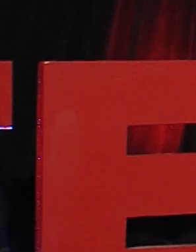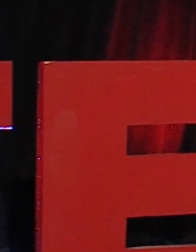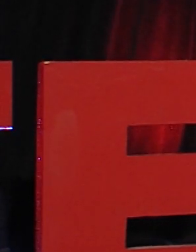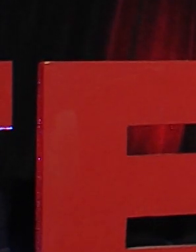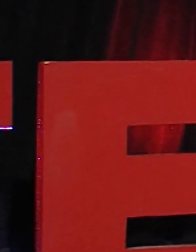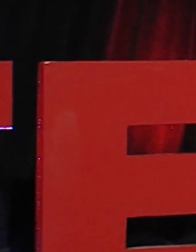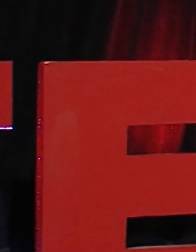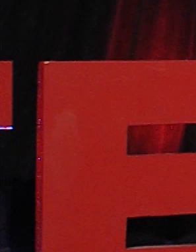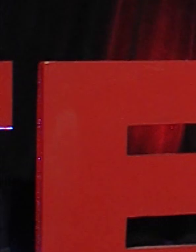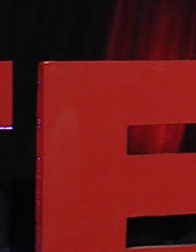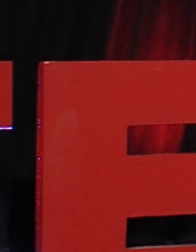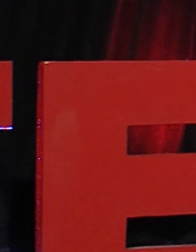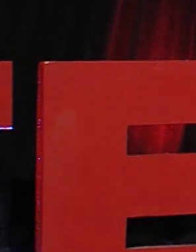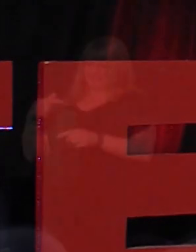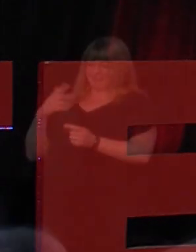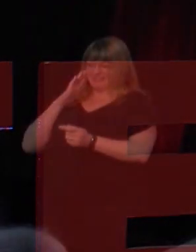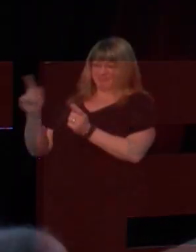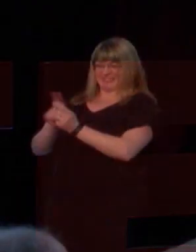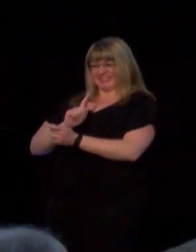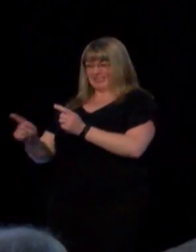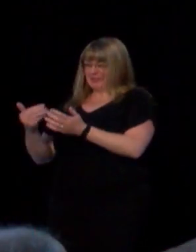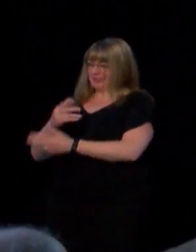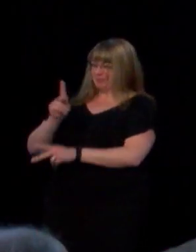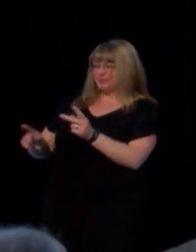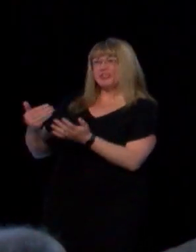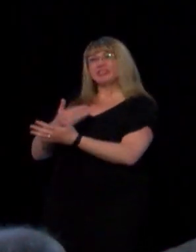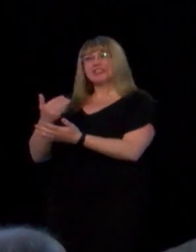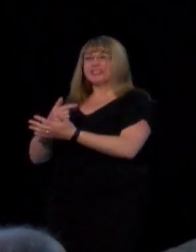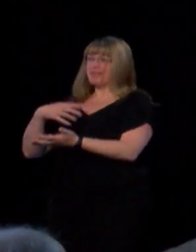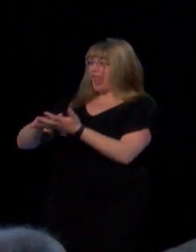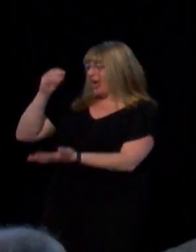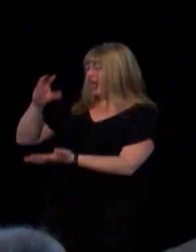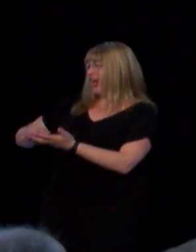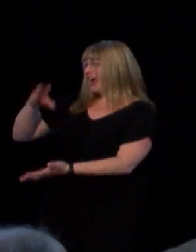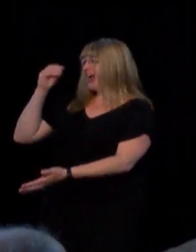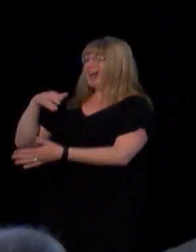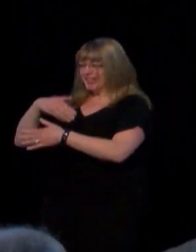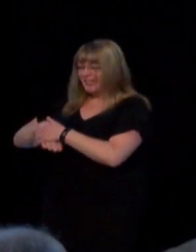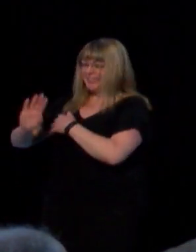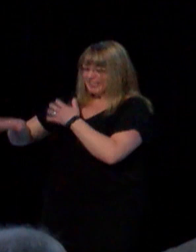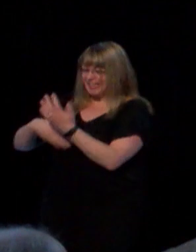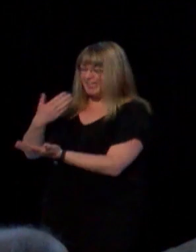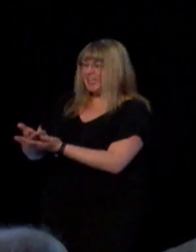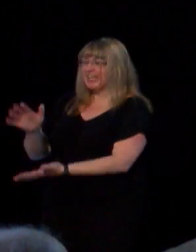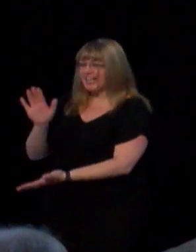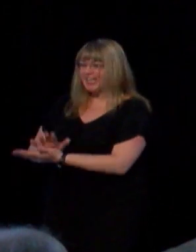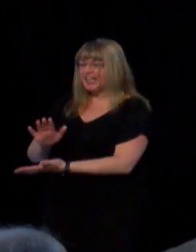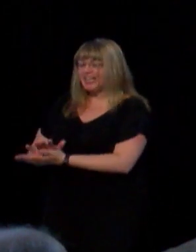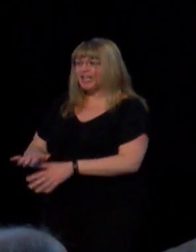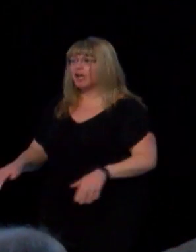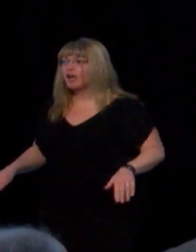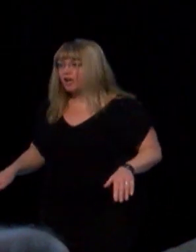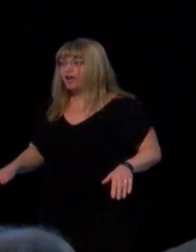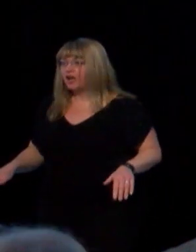excited about all of the new friends that he'll make, new things that he'll learn, only to discover when he arrives that he can't